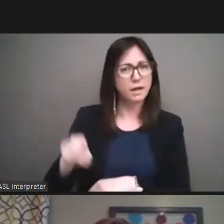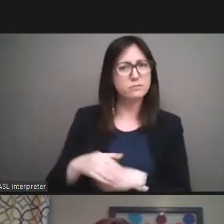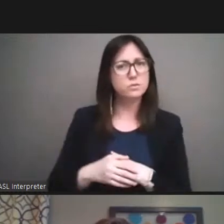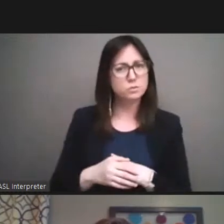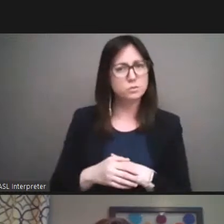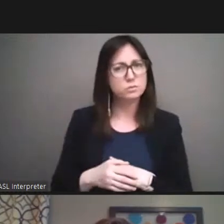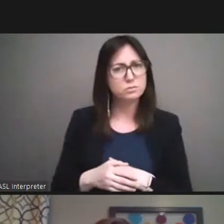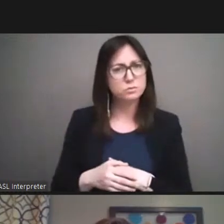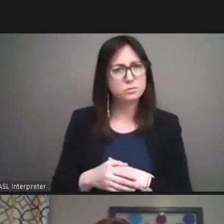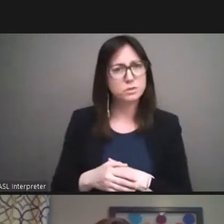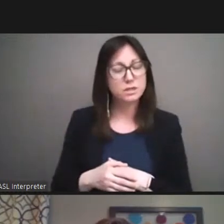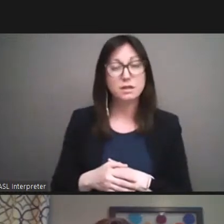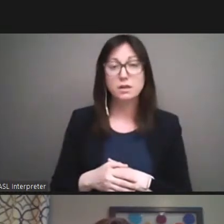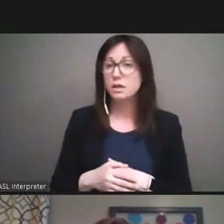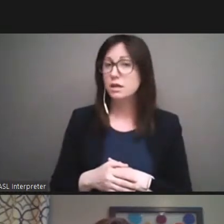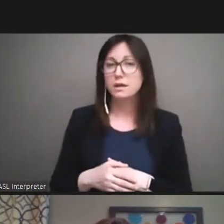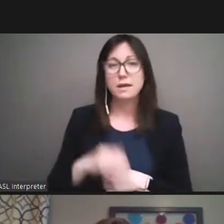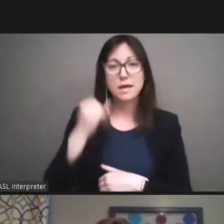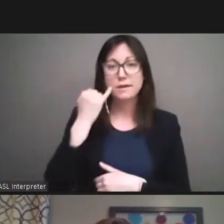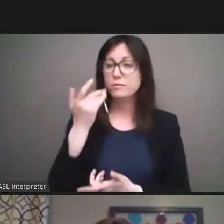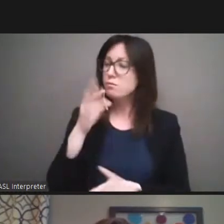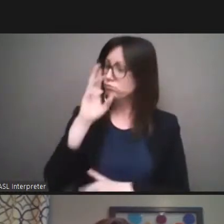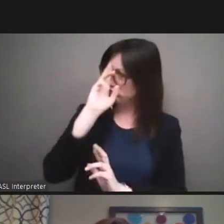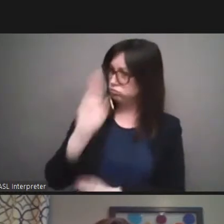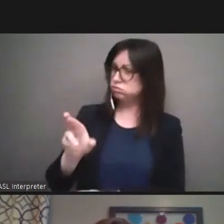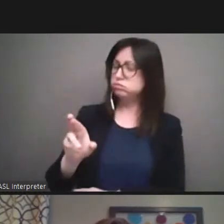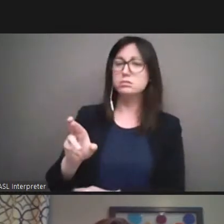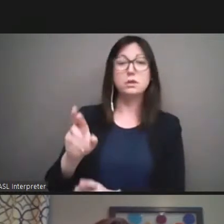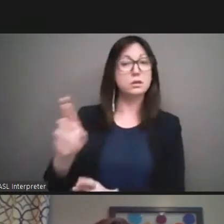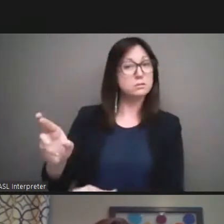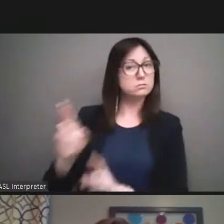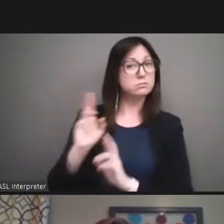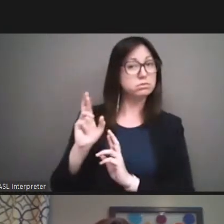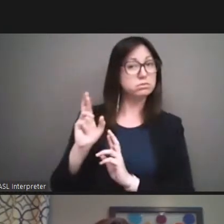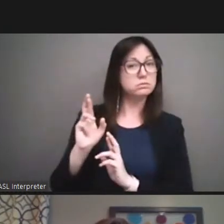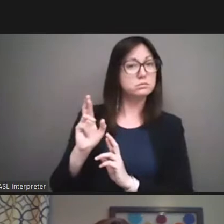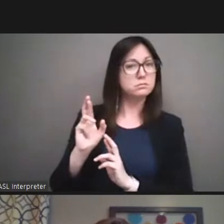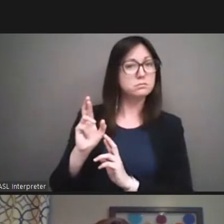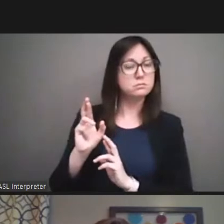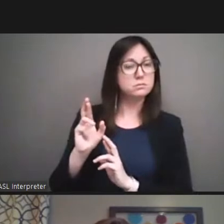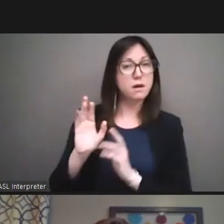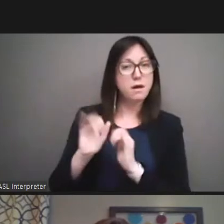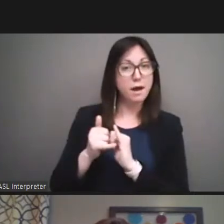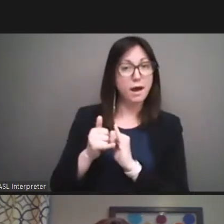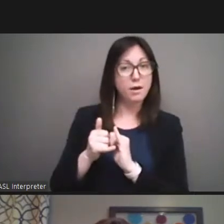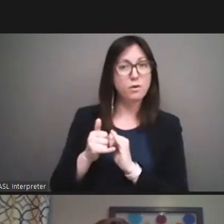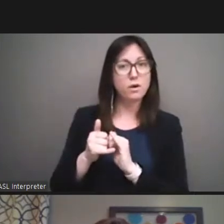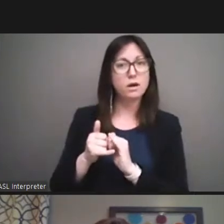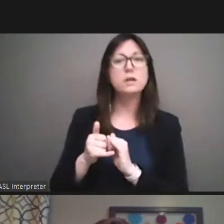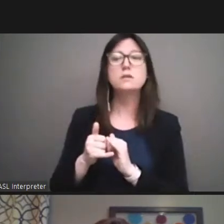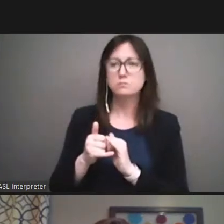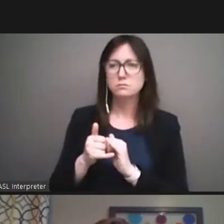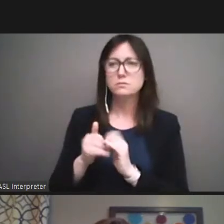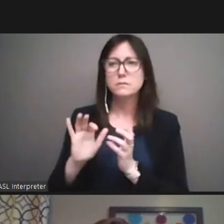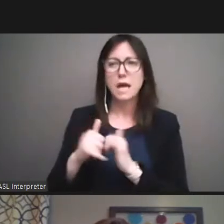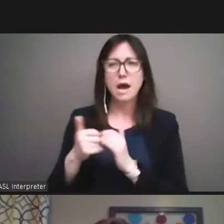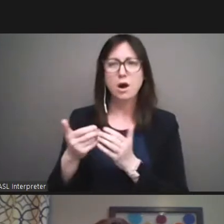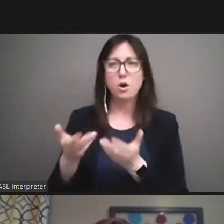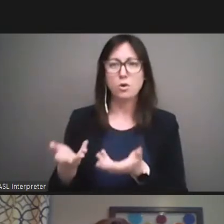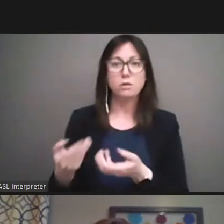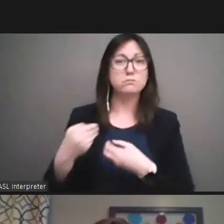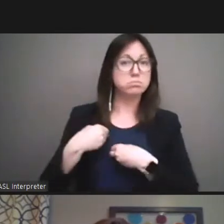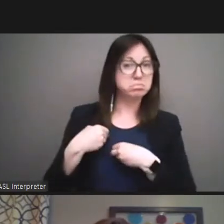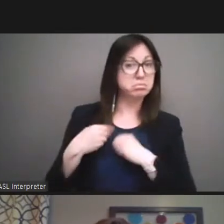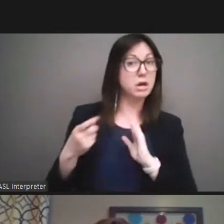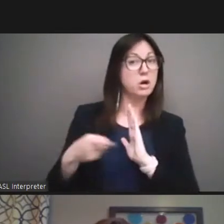demonstrating respect can be shown in terms of the way that you're calling someone in and how